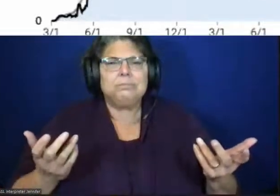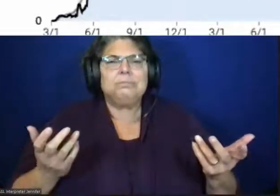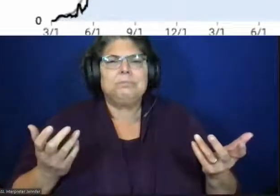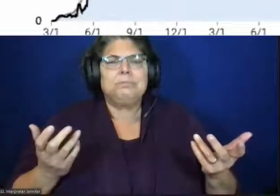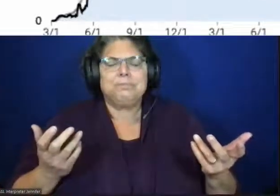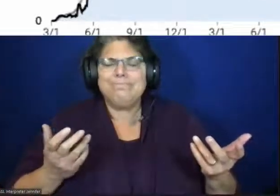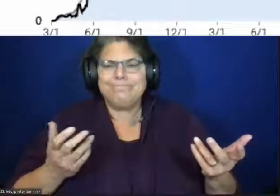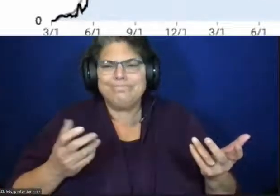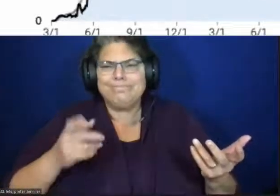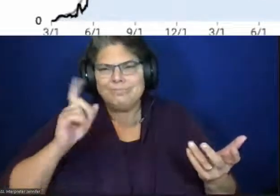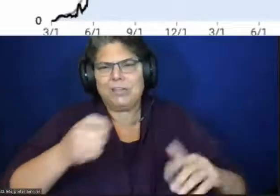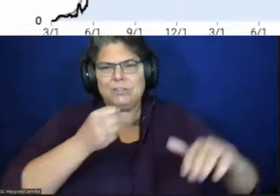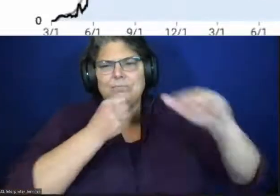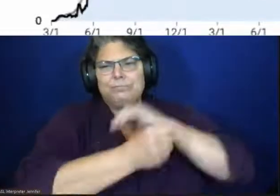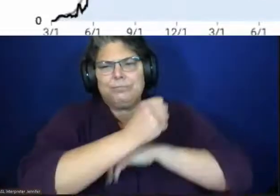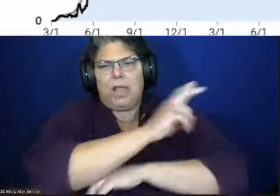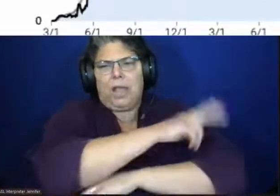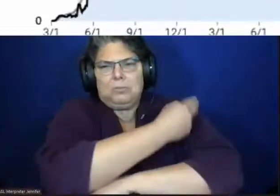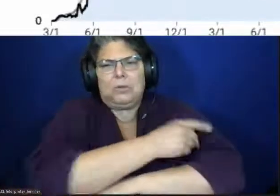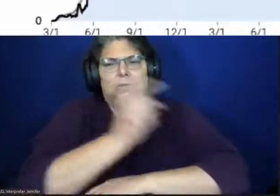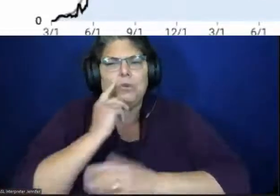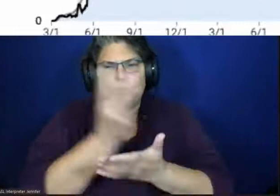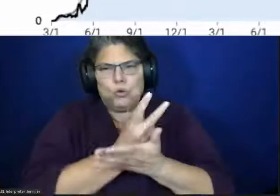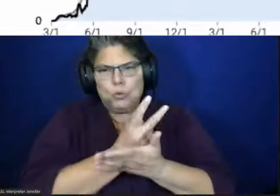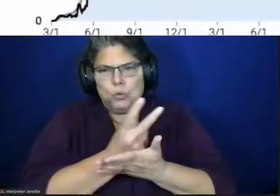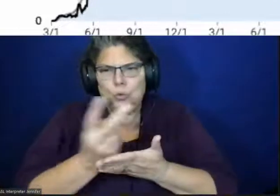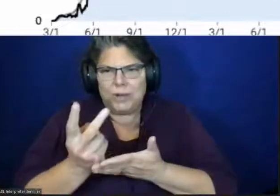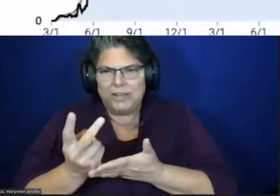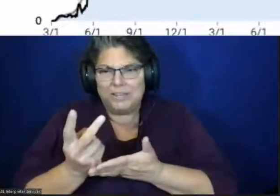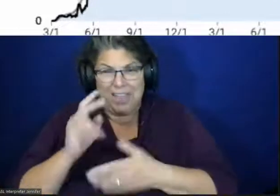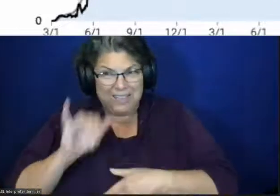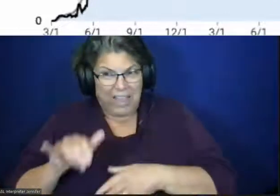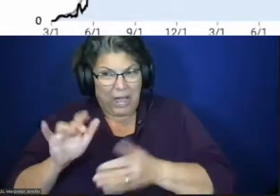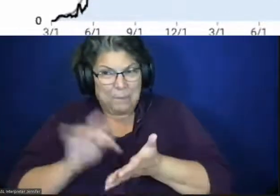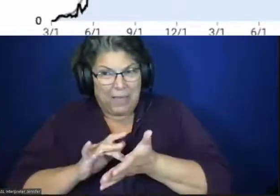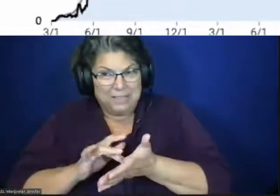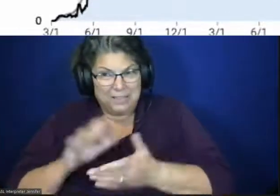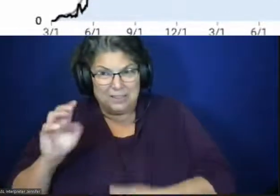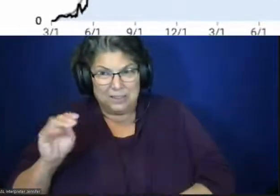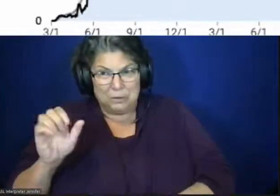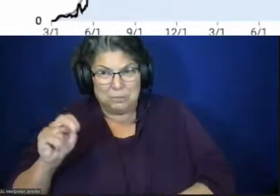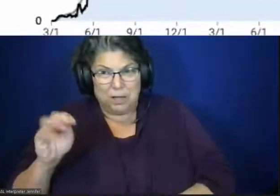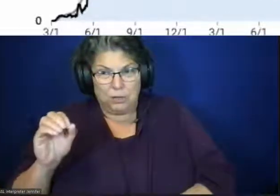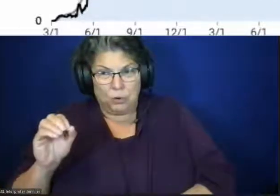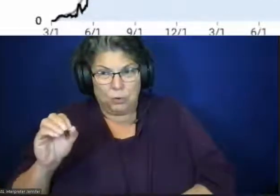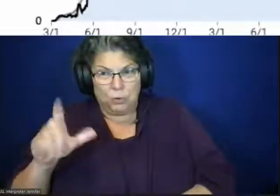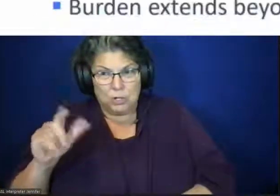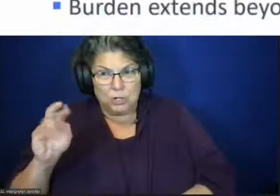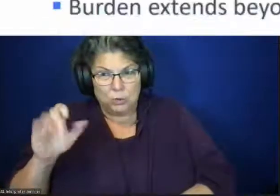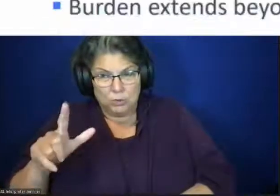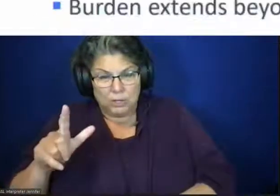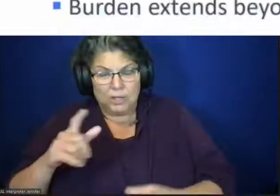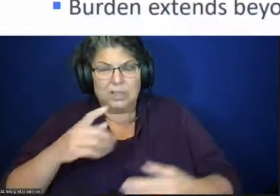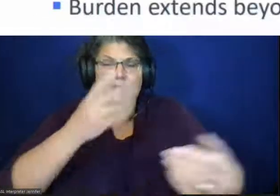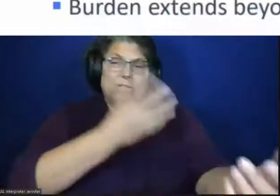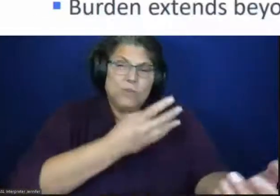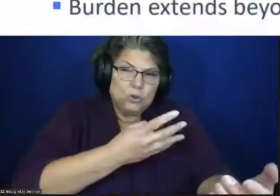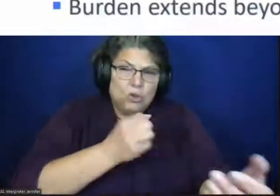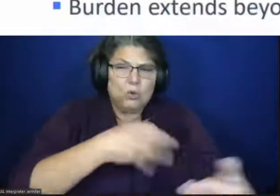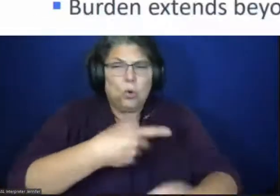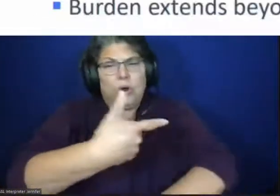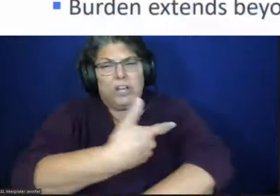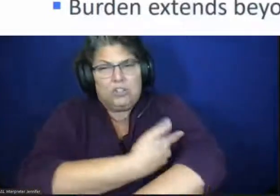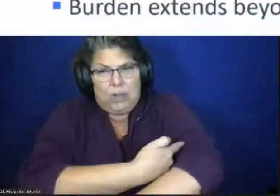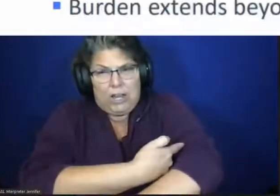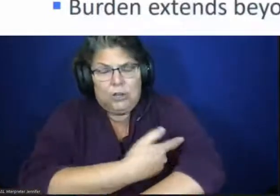she had to be hospitalized for 2 weeks. This medicine is an infusion, or in some cases given as an injection under the skin,